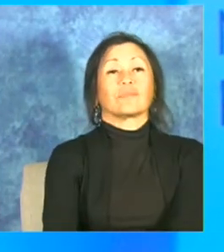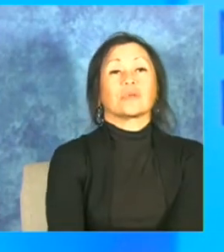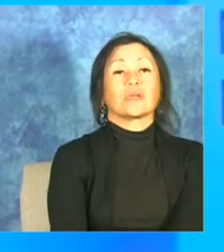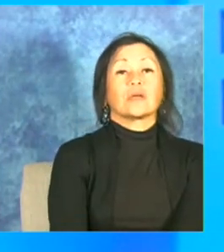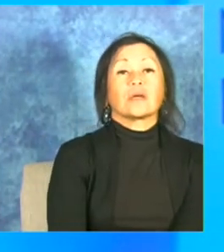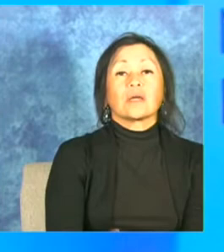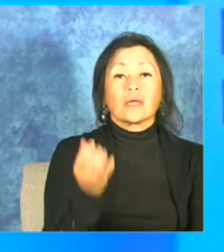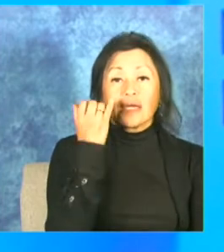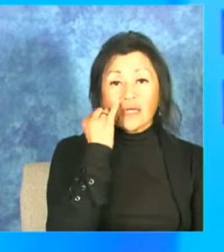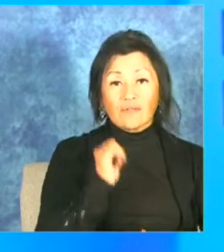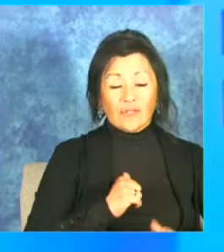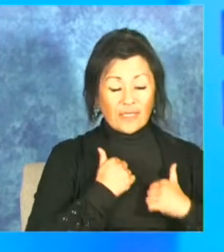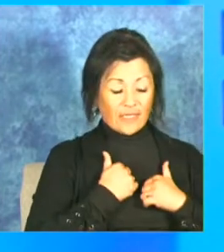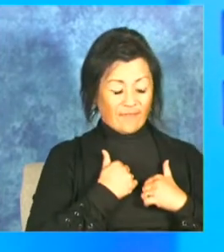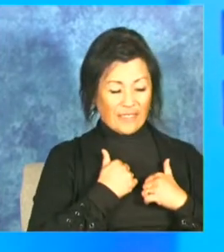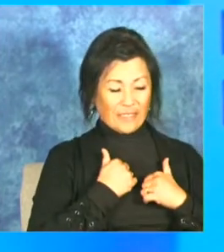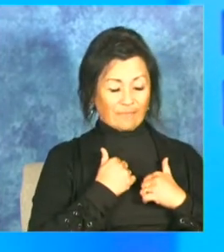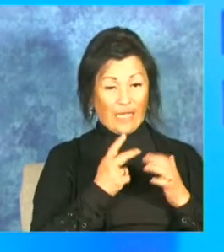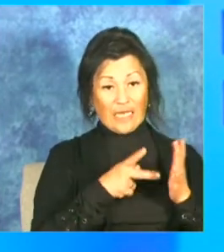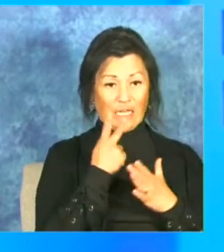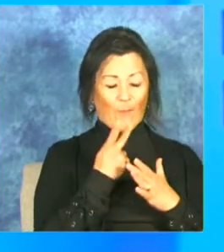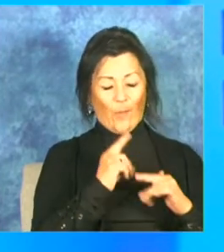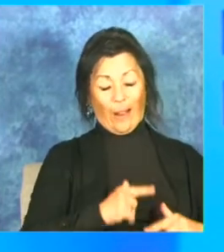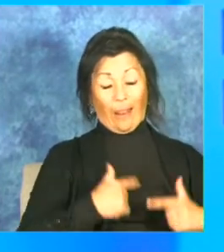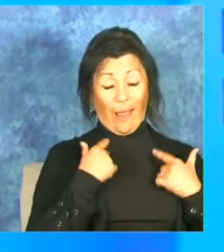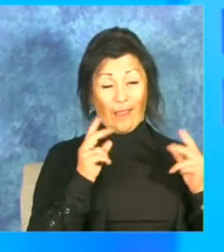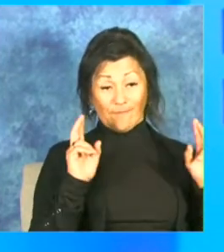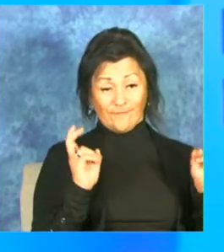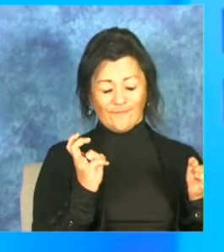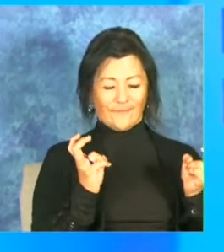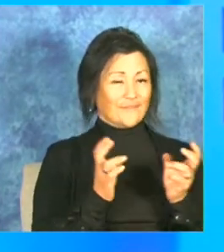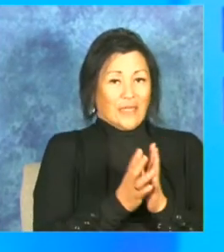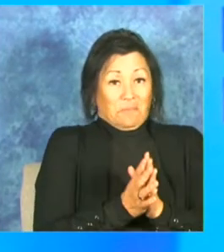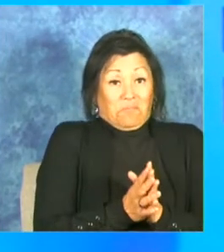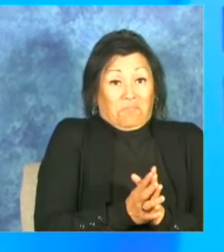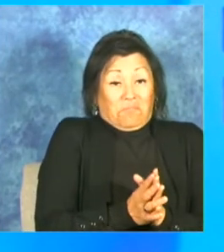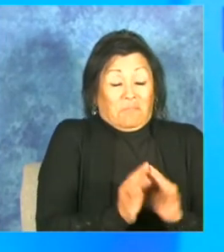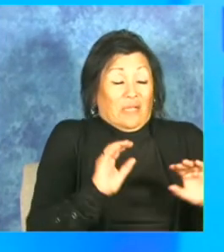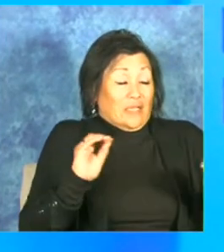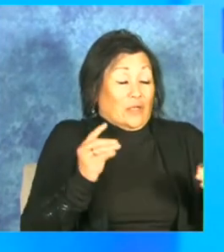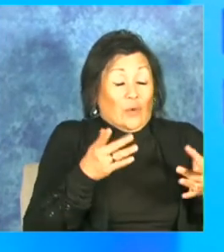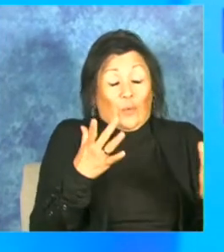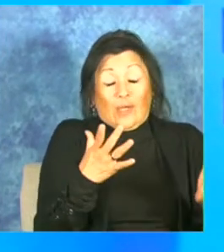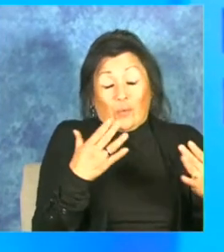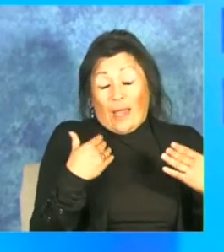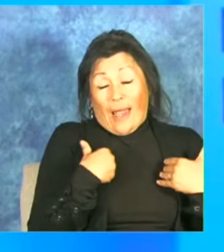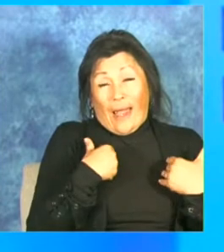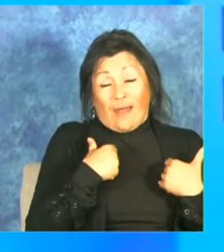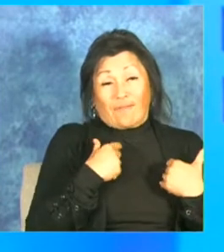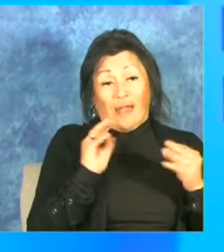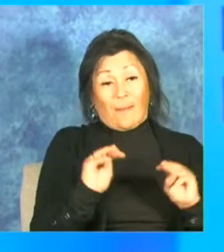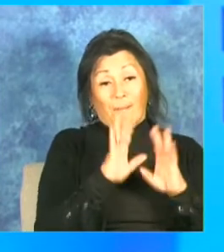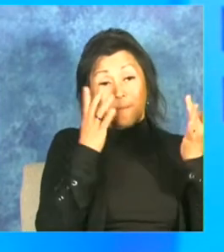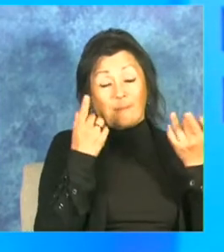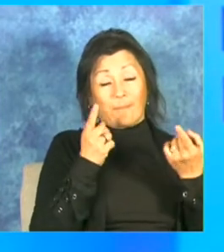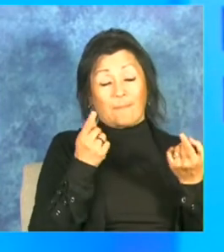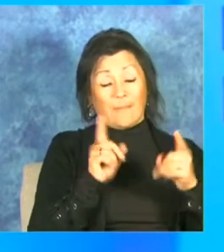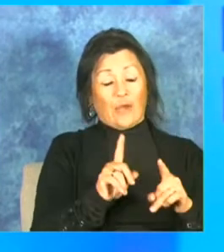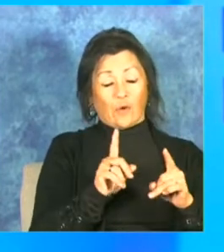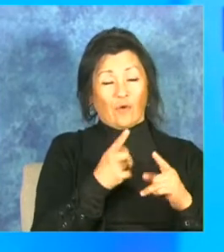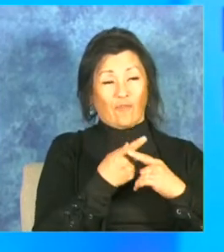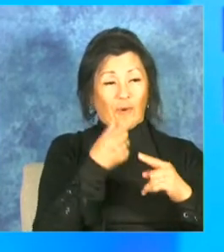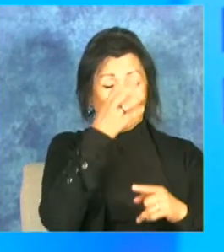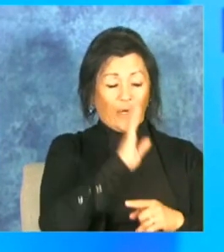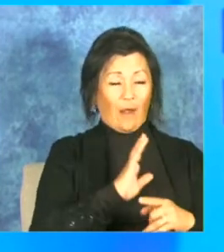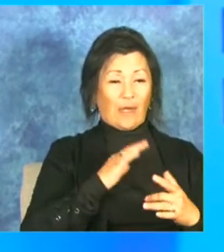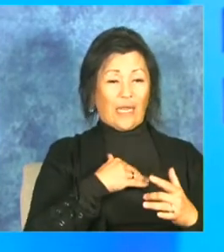So if you're living a dual life, there's no way you're going to get miracles from God. And you're going to